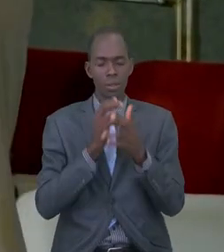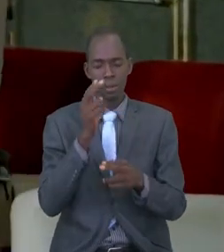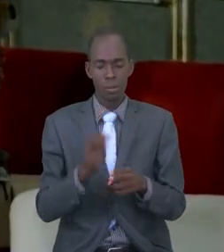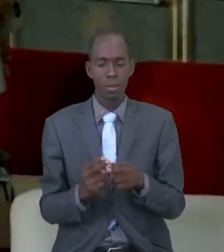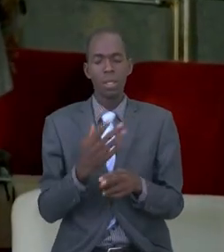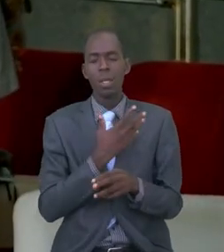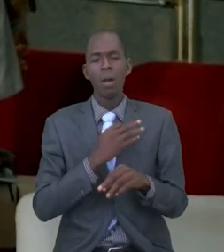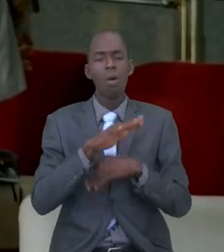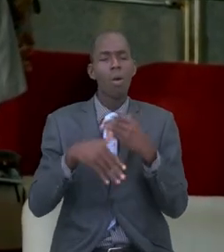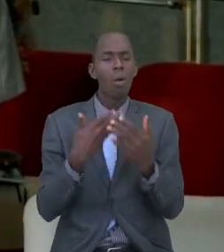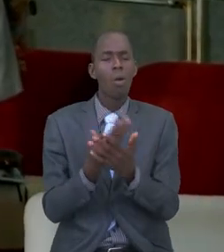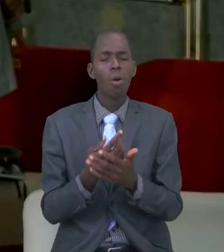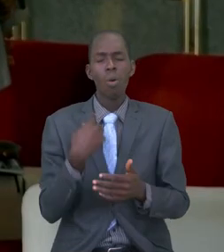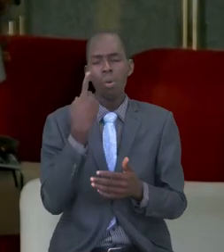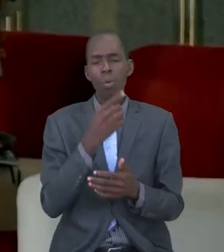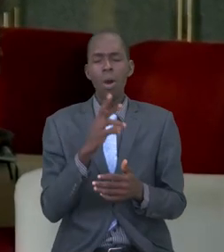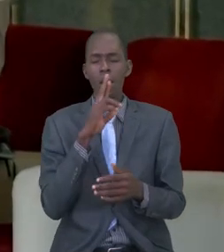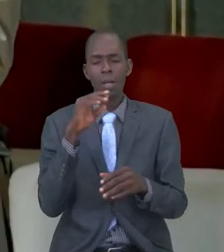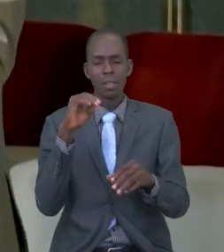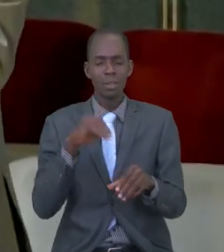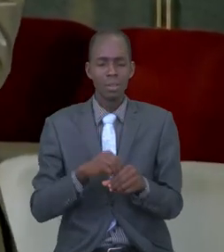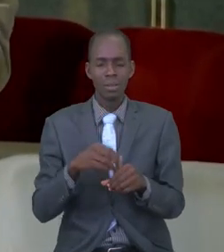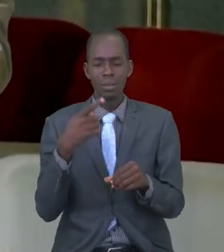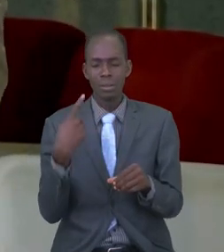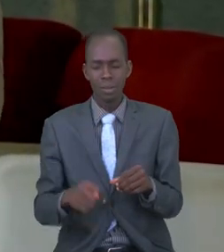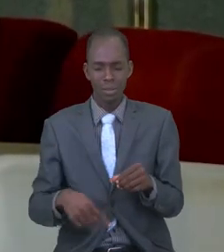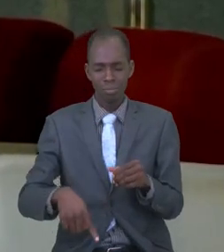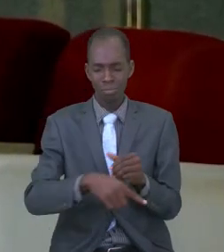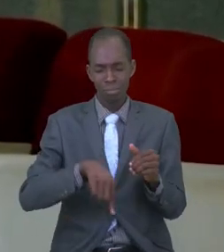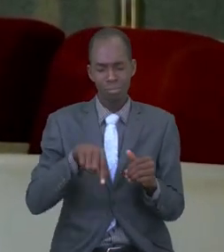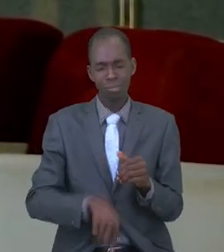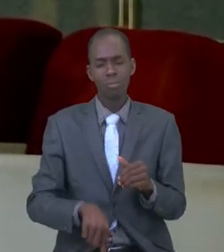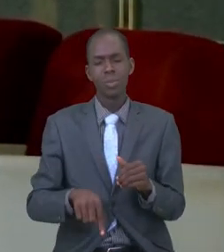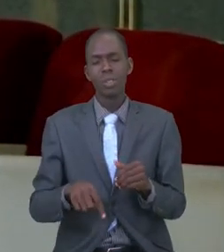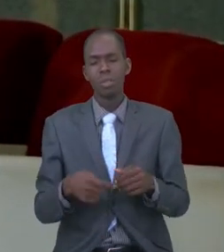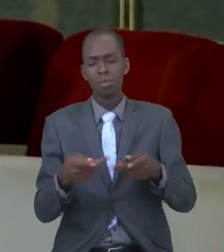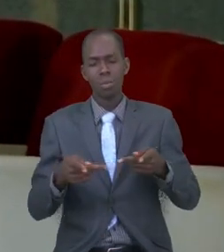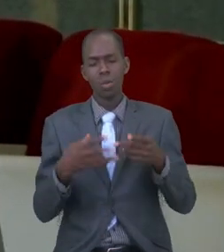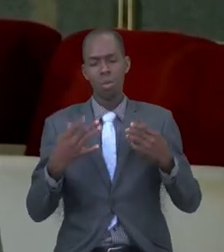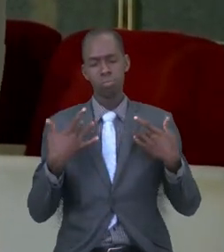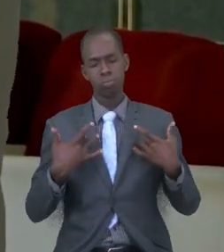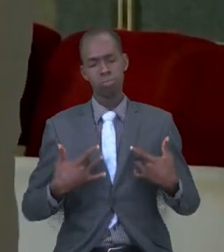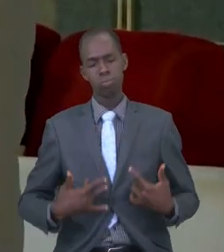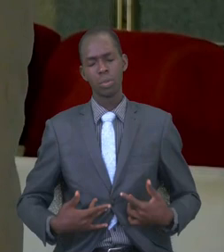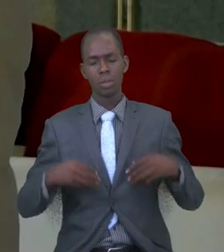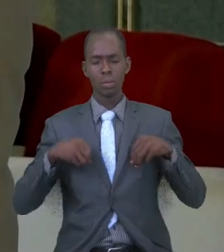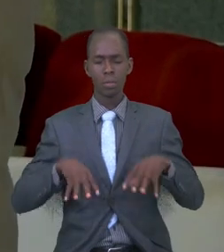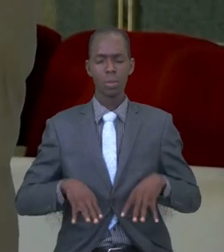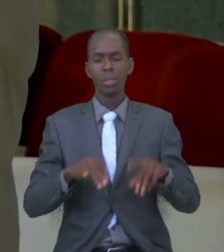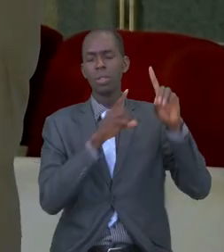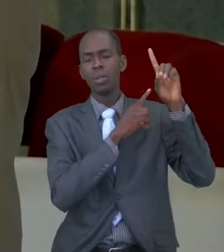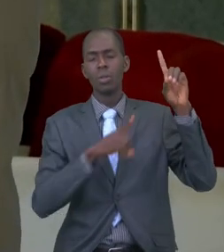And all those who are in the dungeon of despondency, Lord, I pray the